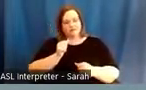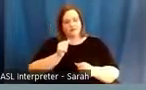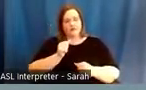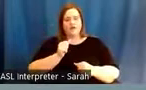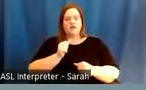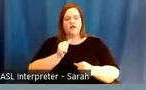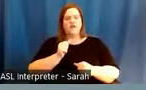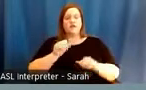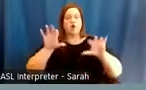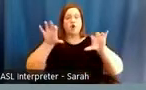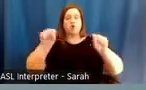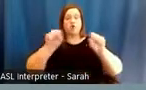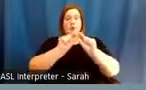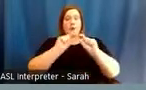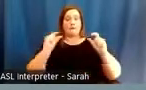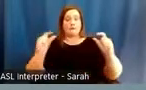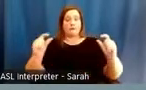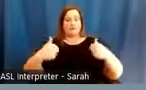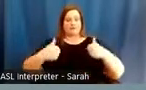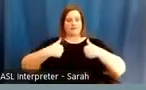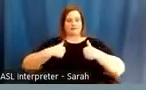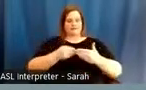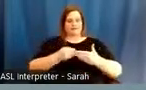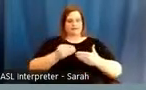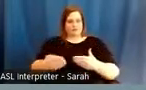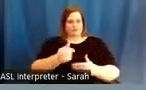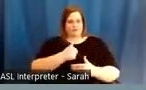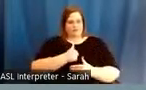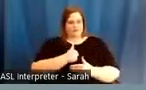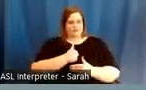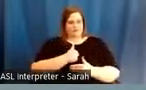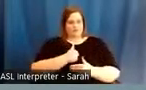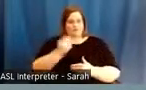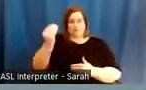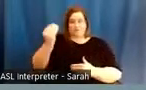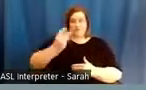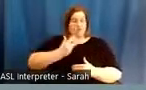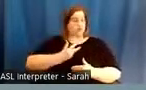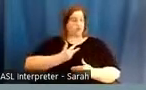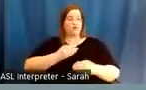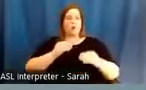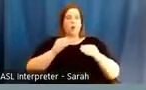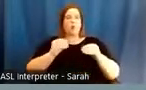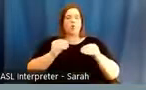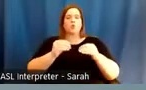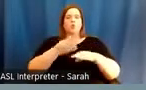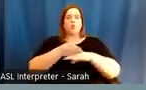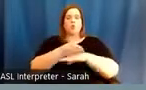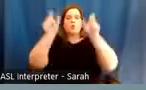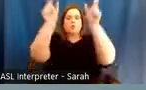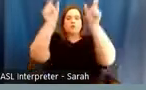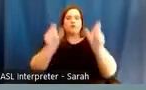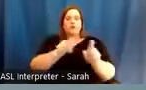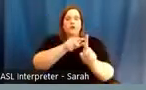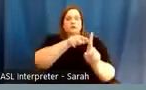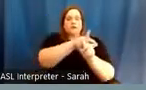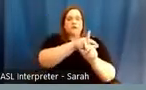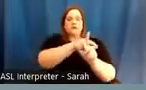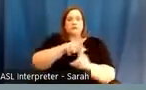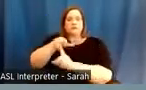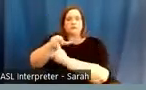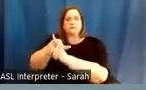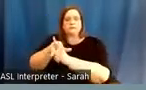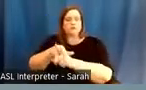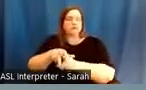grab bars that I had to buy. And told me that there were no studs to put the grab bars into, so don't hang on to them,